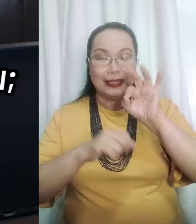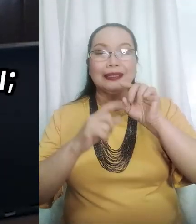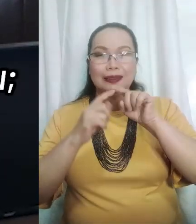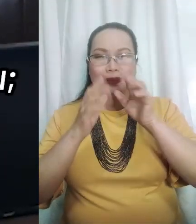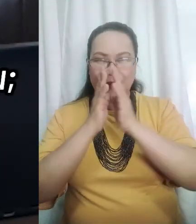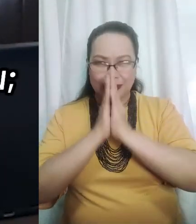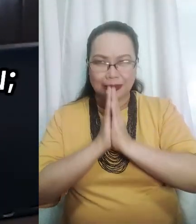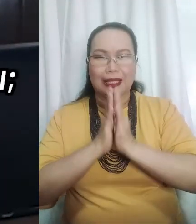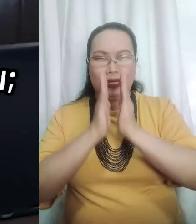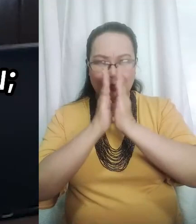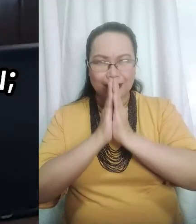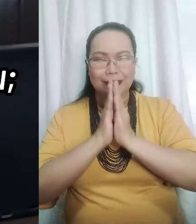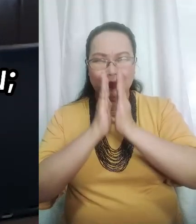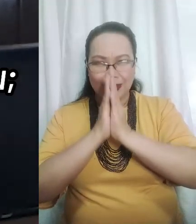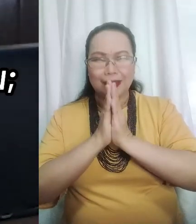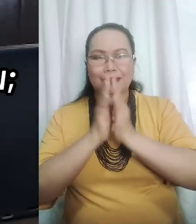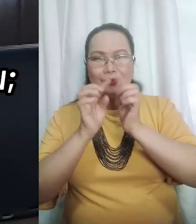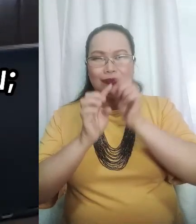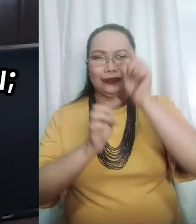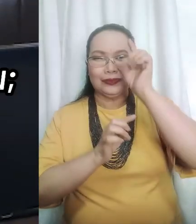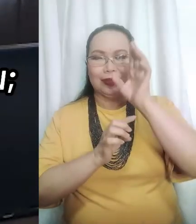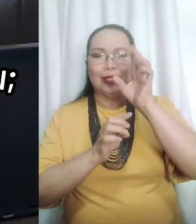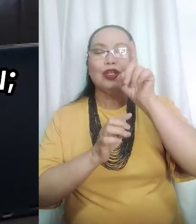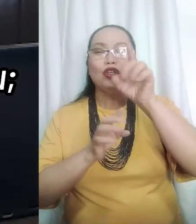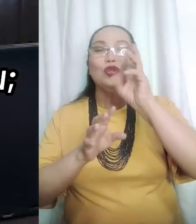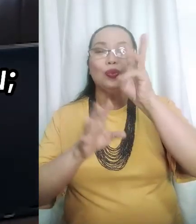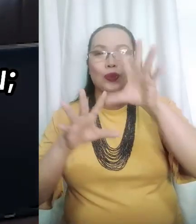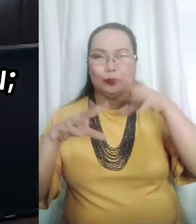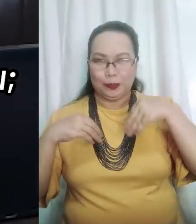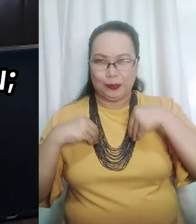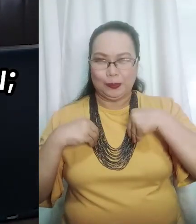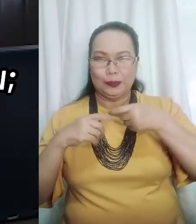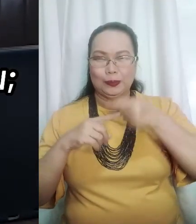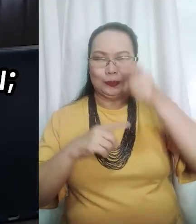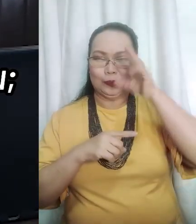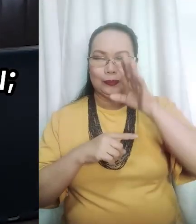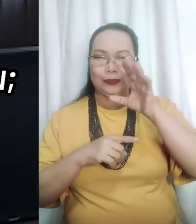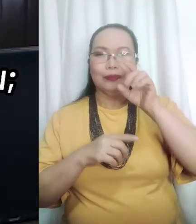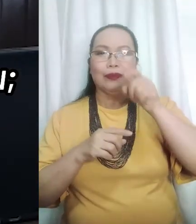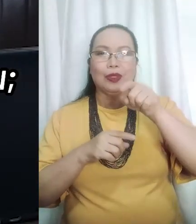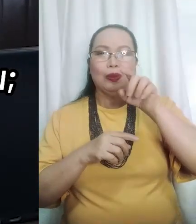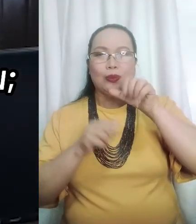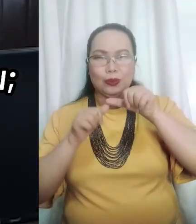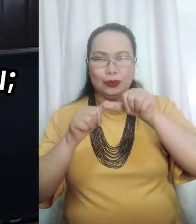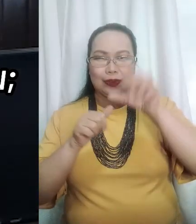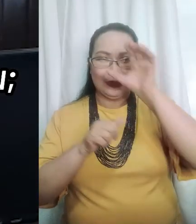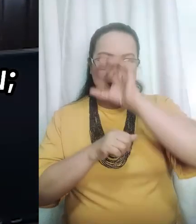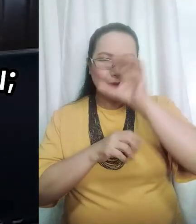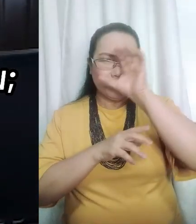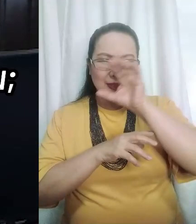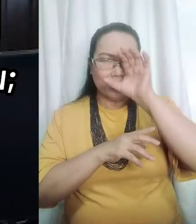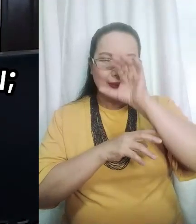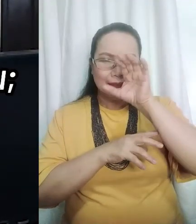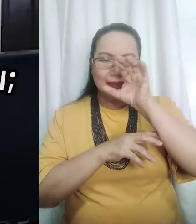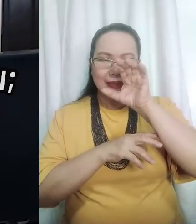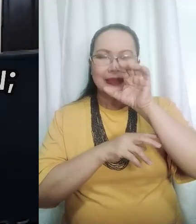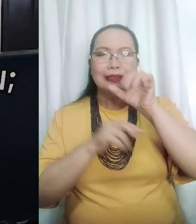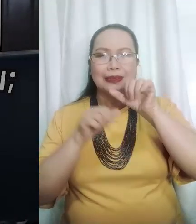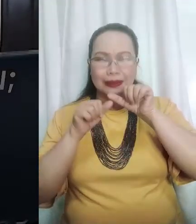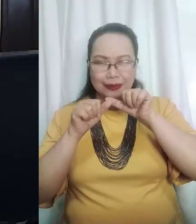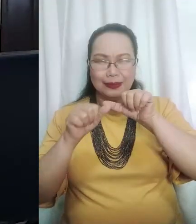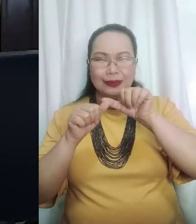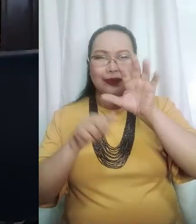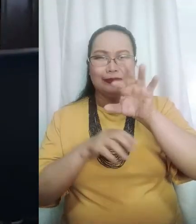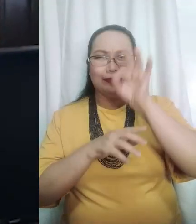will receive what you ask for. Keep on seeking, and you will find. And keep on knocking, and the door will